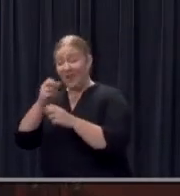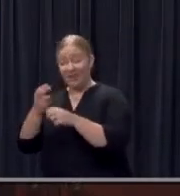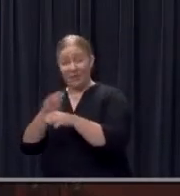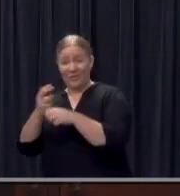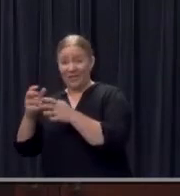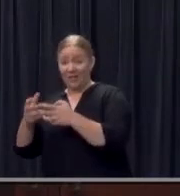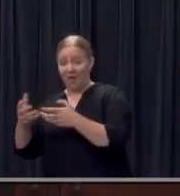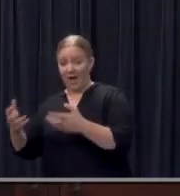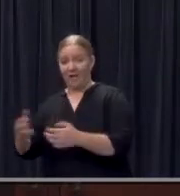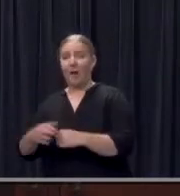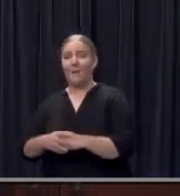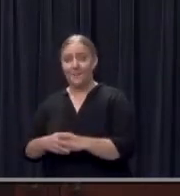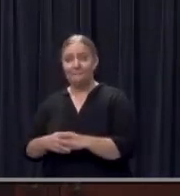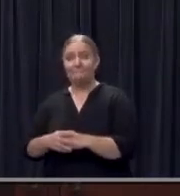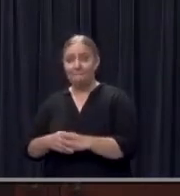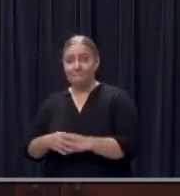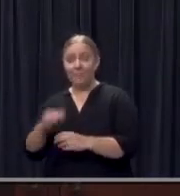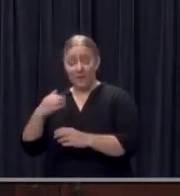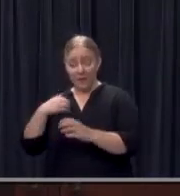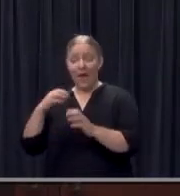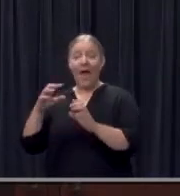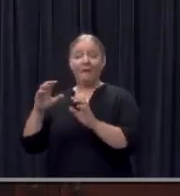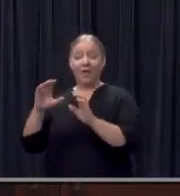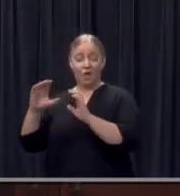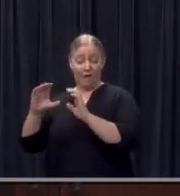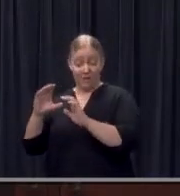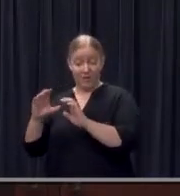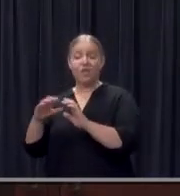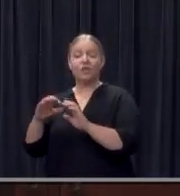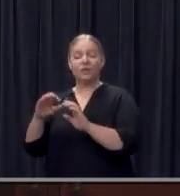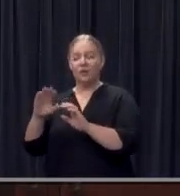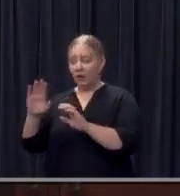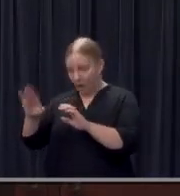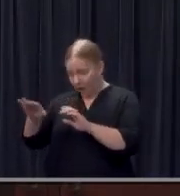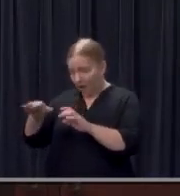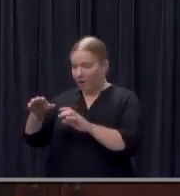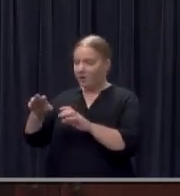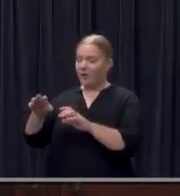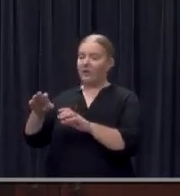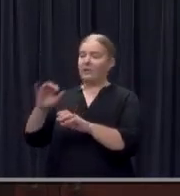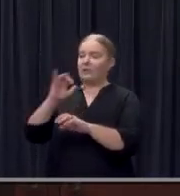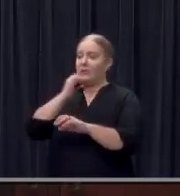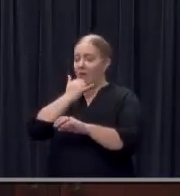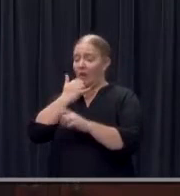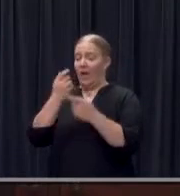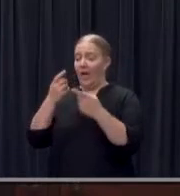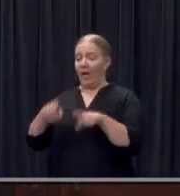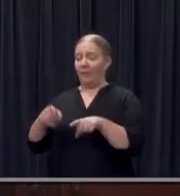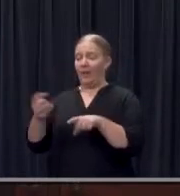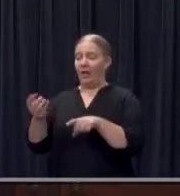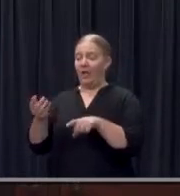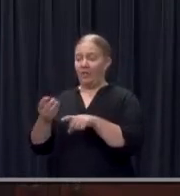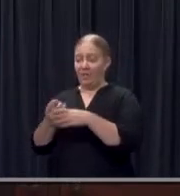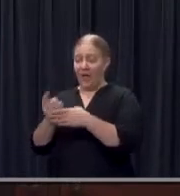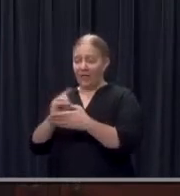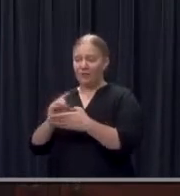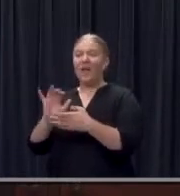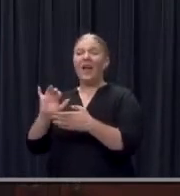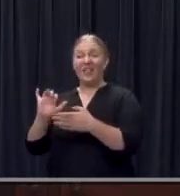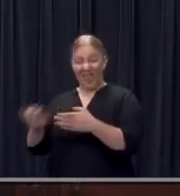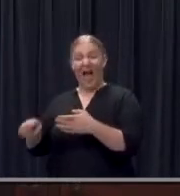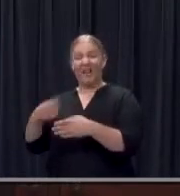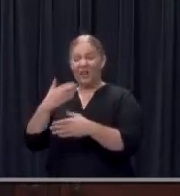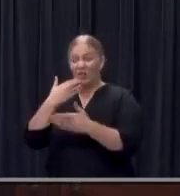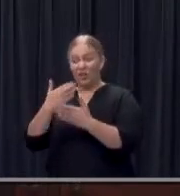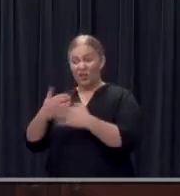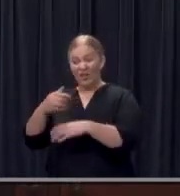much, having those conversations of, hey, here's the incident that happened last week. That would have been a good time to utilize